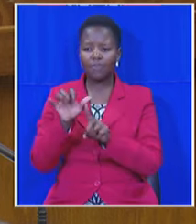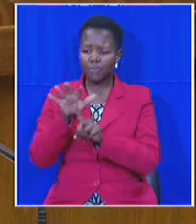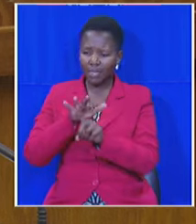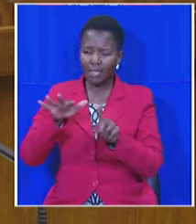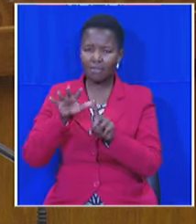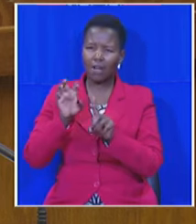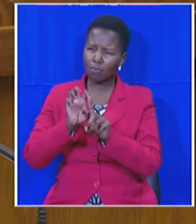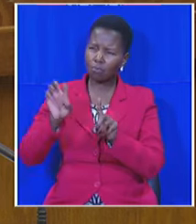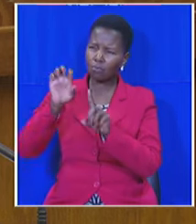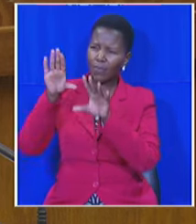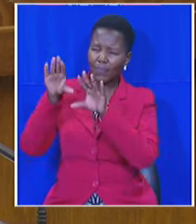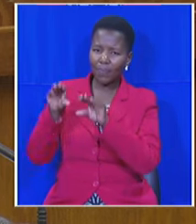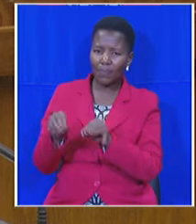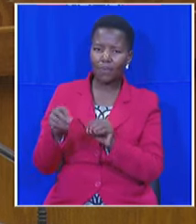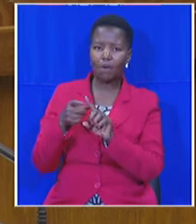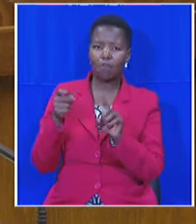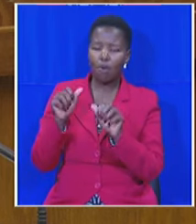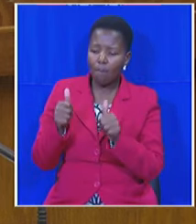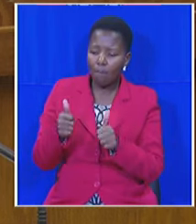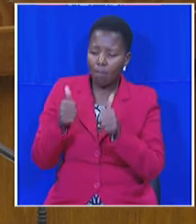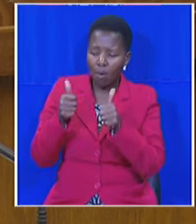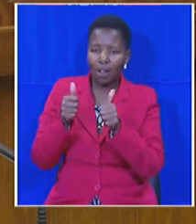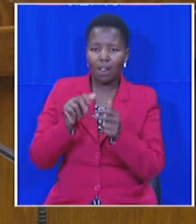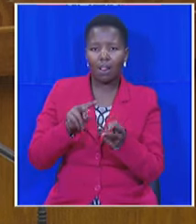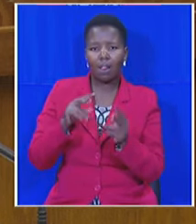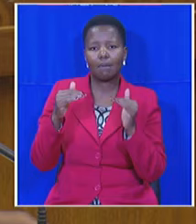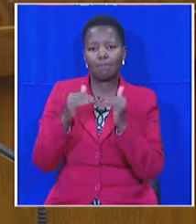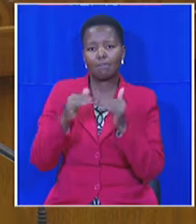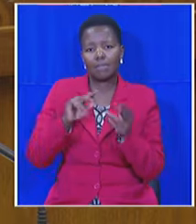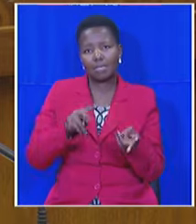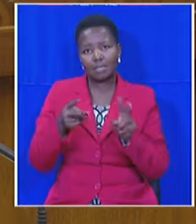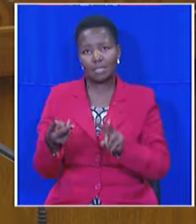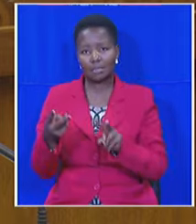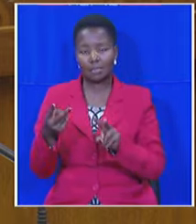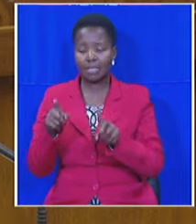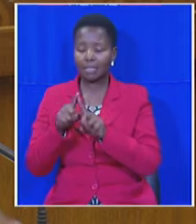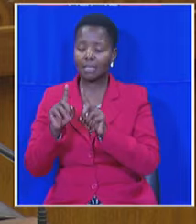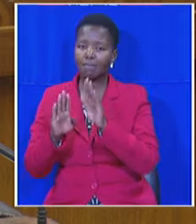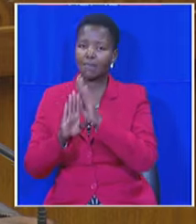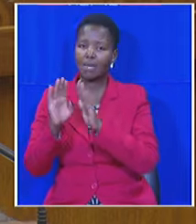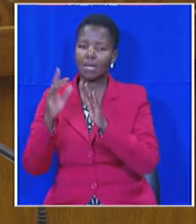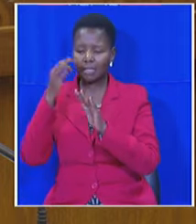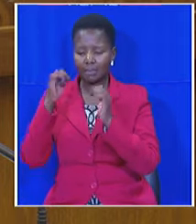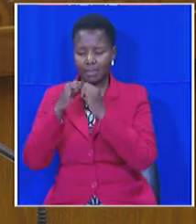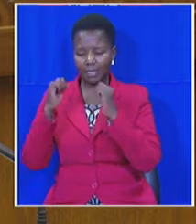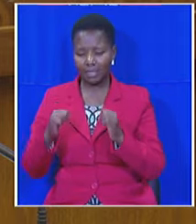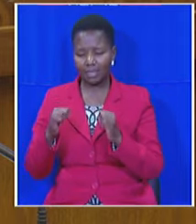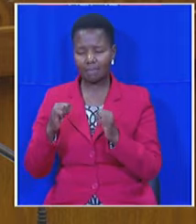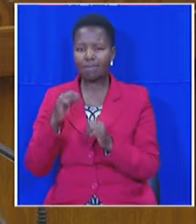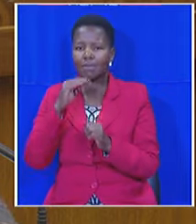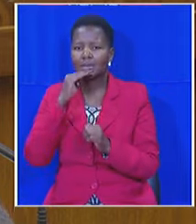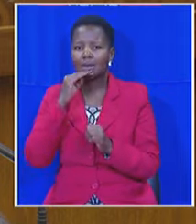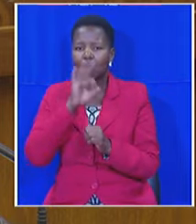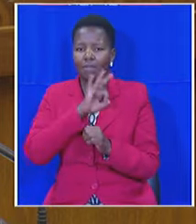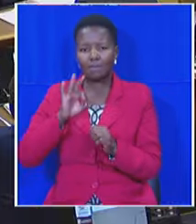economy resulting from a well-managed just transition, Thank enhanced you, government Honourable systems Member. and capacity. We